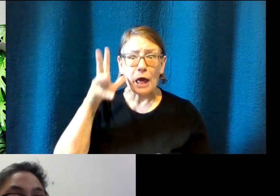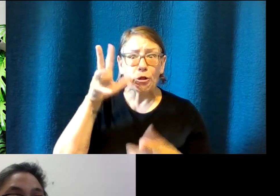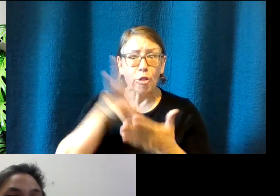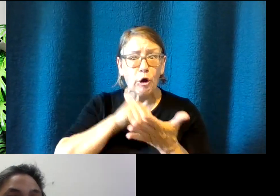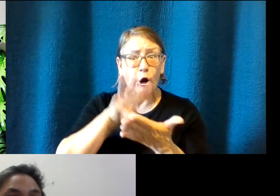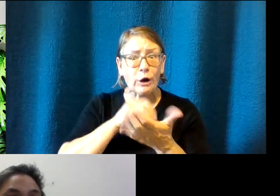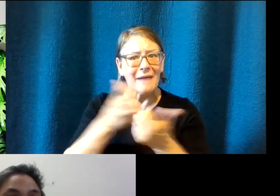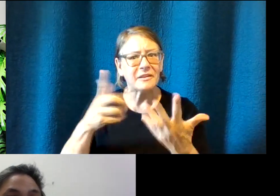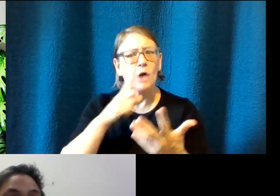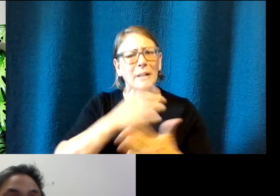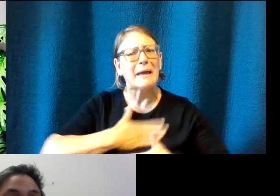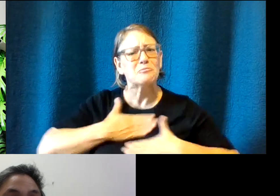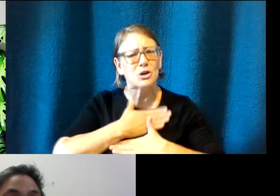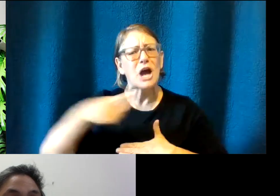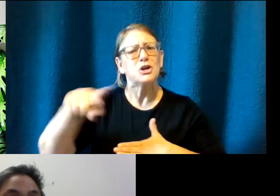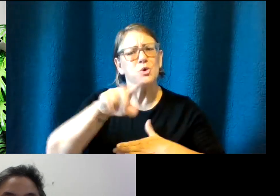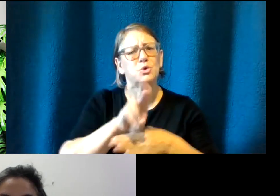I really appreciate you taking the time